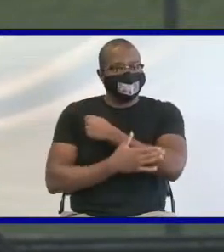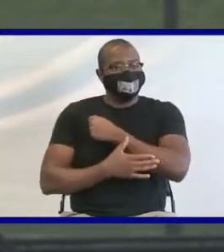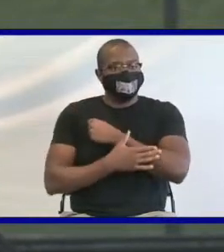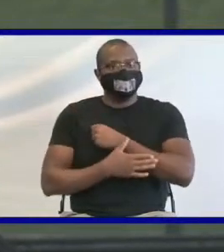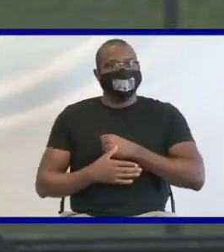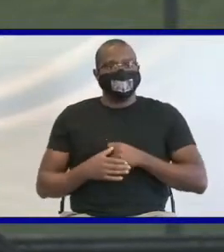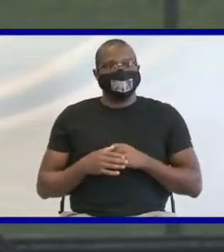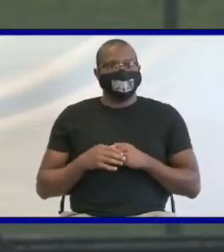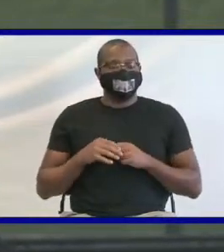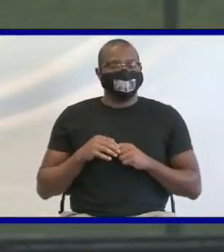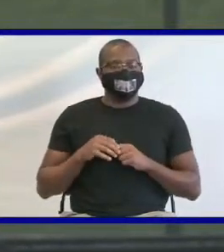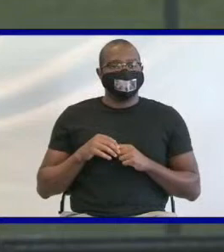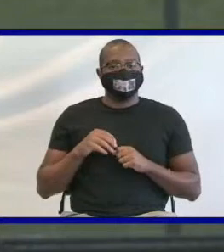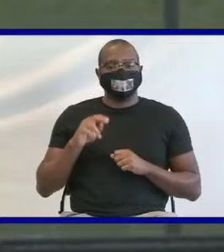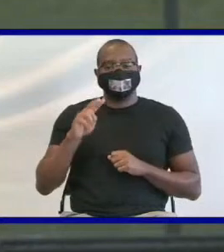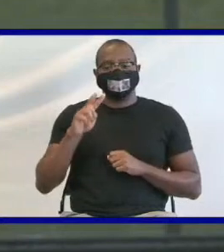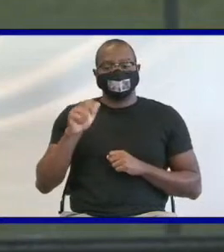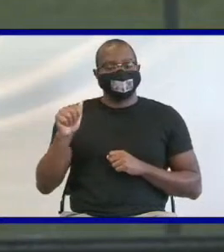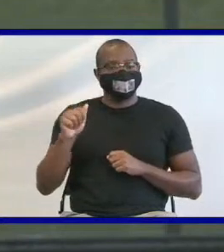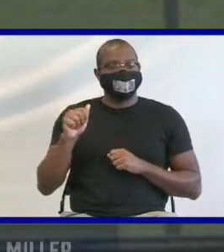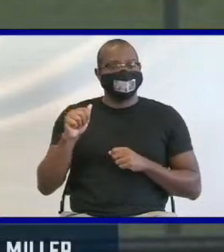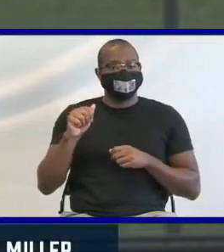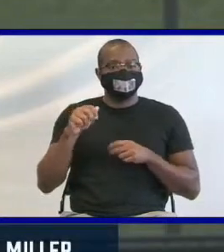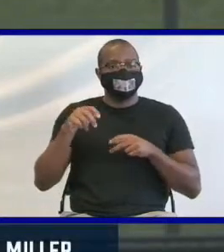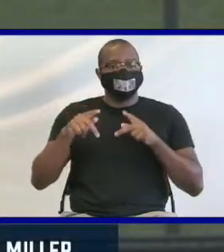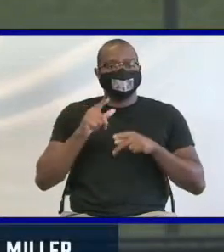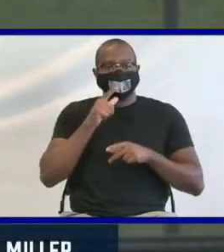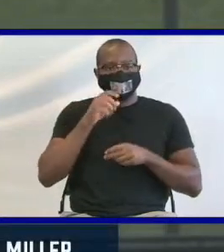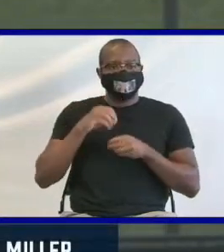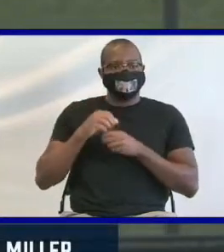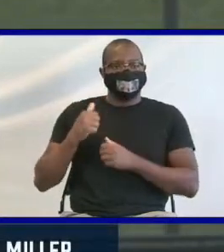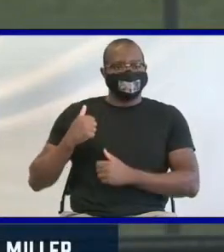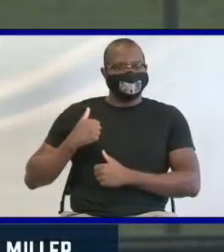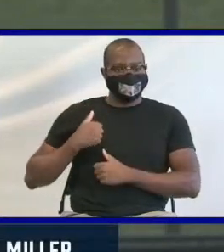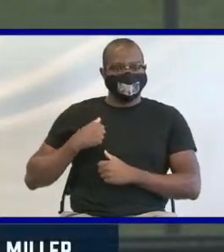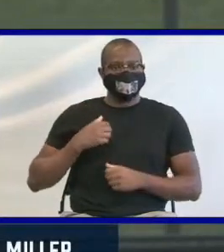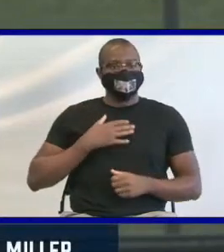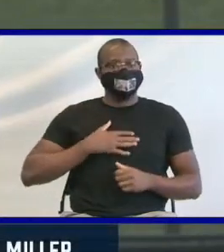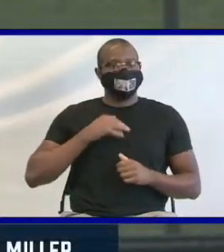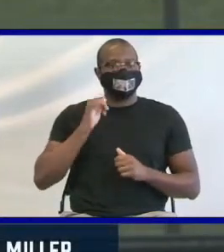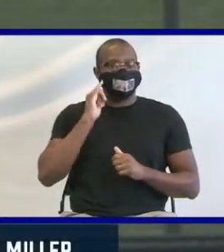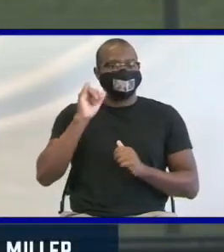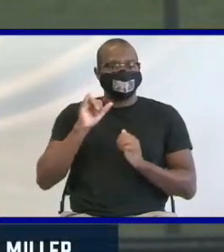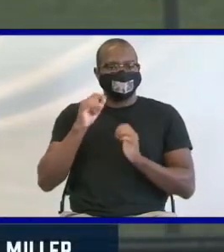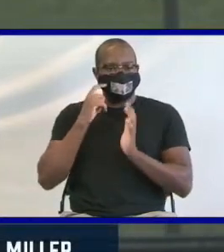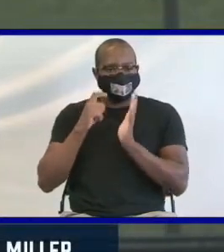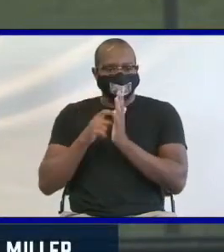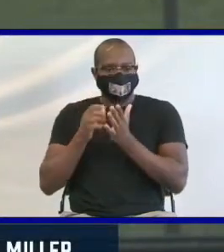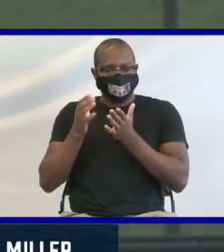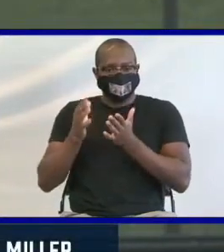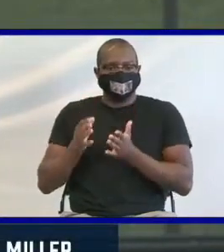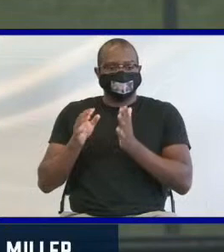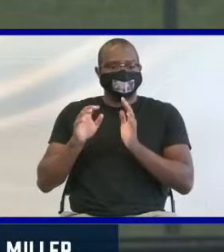for veterans and current members of the armed forces also please identify yourself?